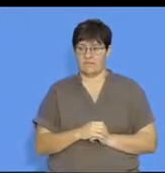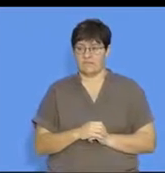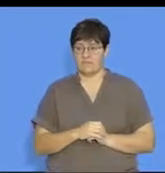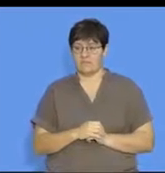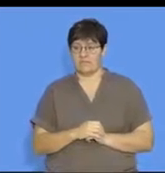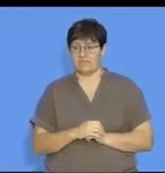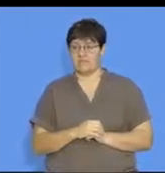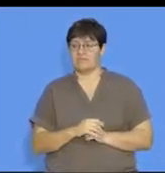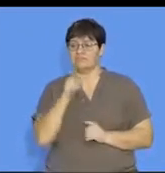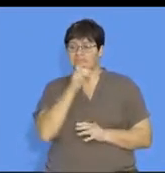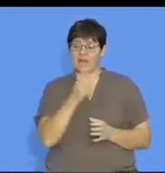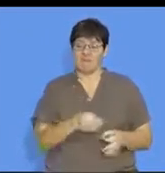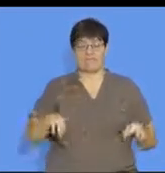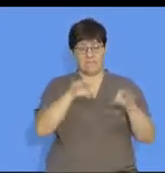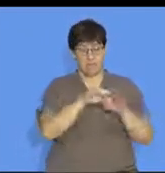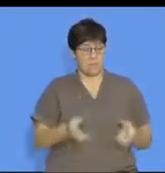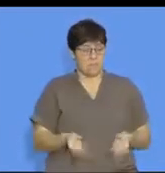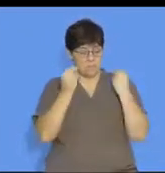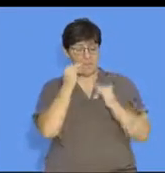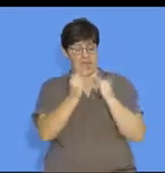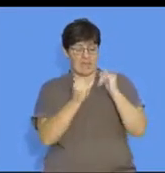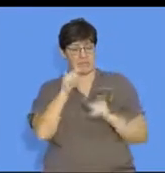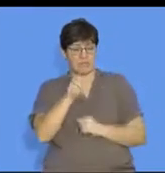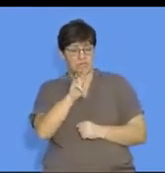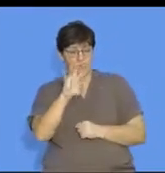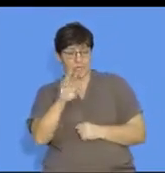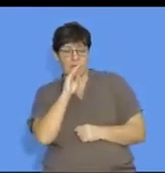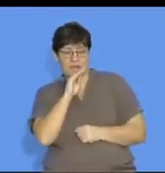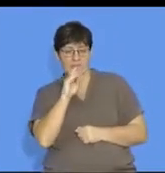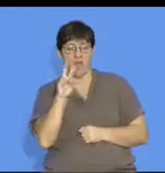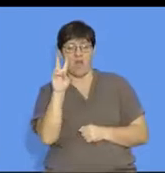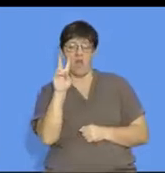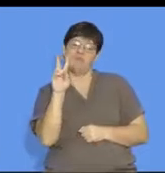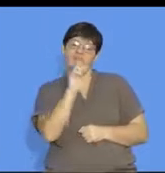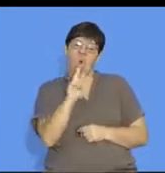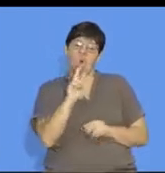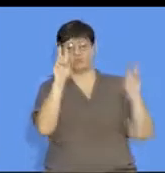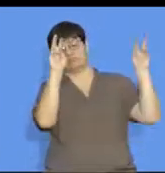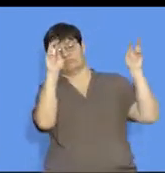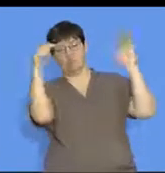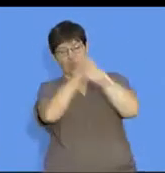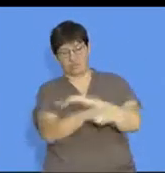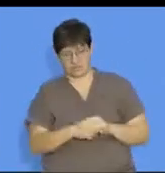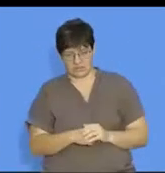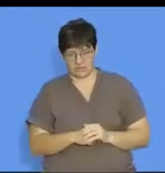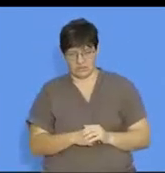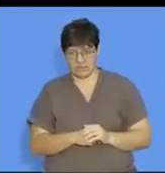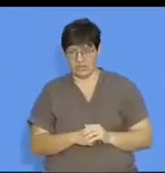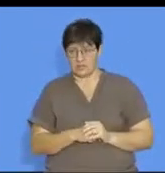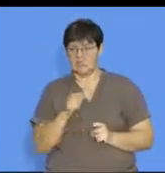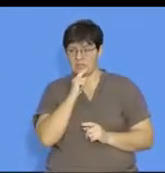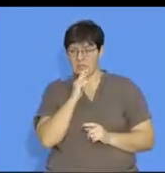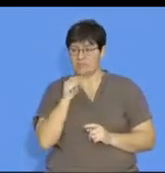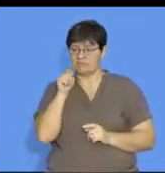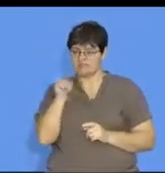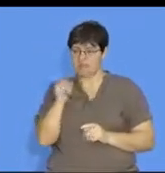6,75. Okay, so this value that we obtained here is actually the lost volts, right? So it's 11,25. We need to